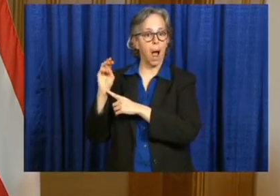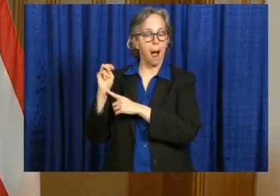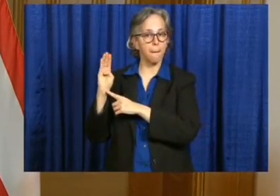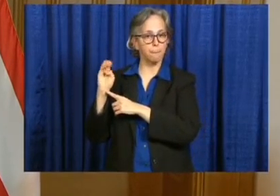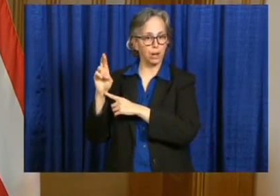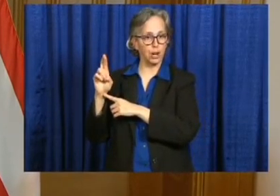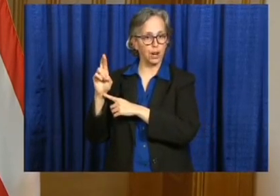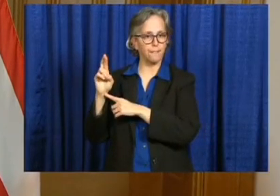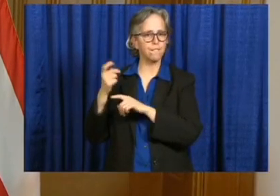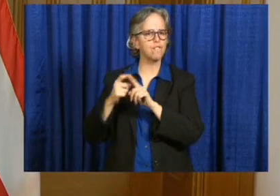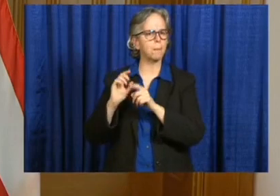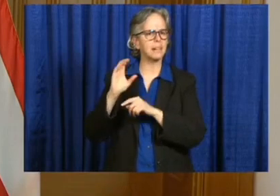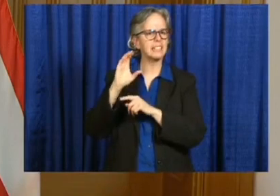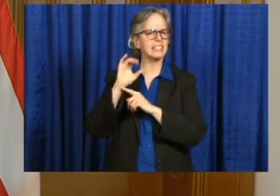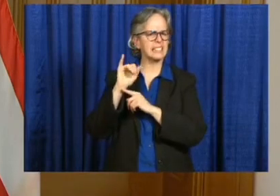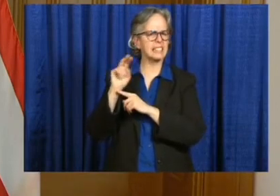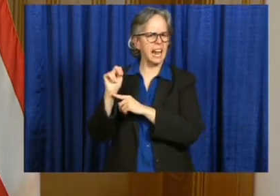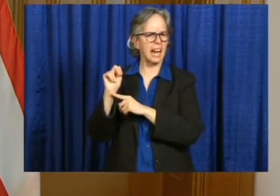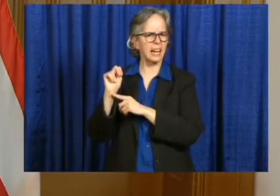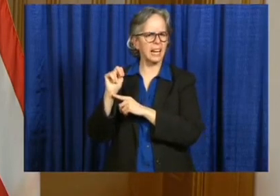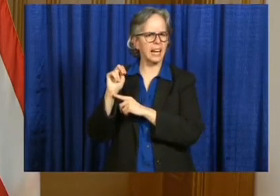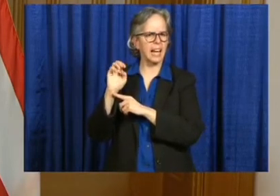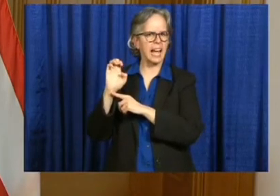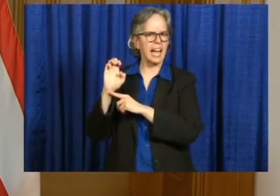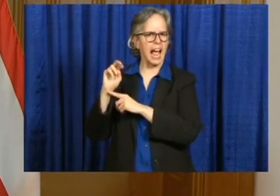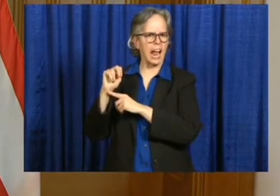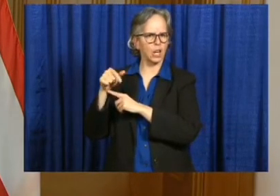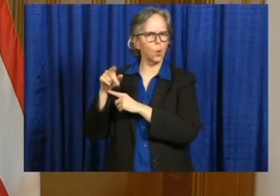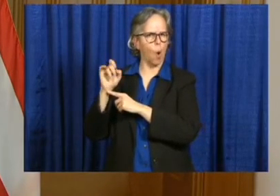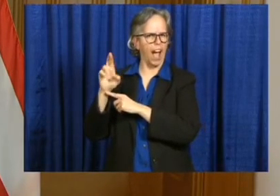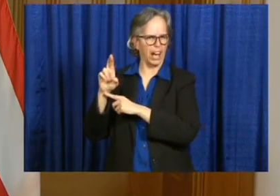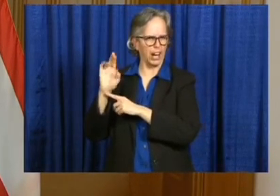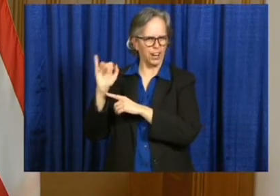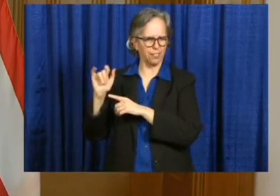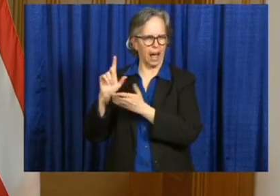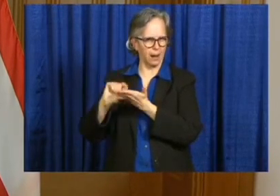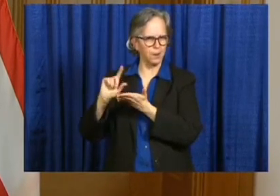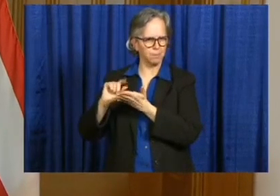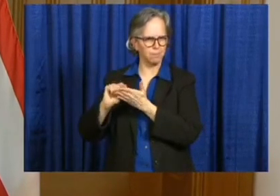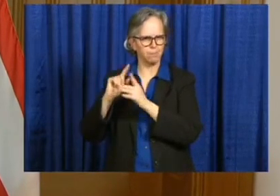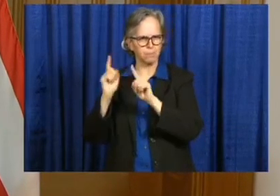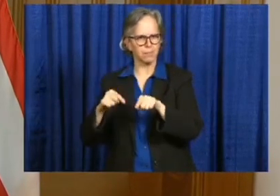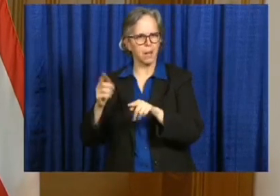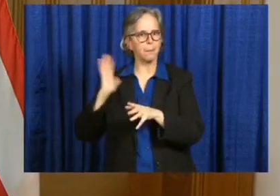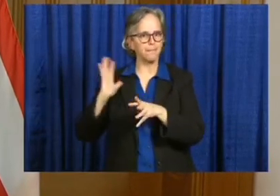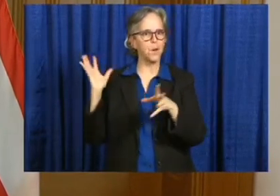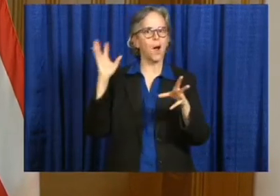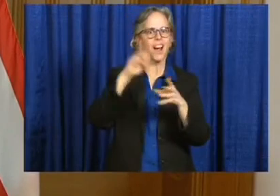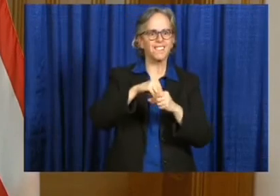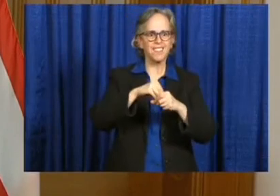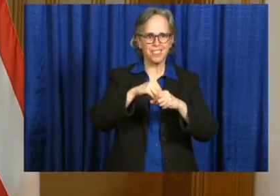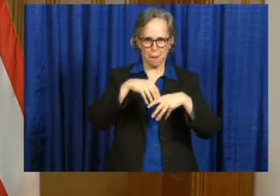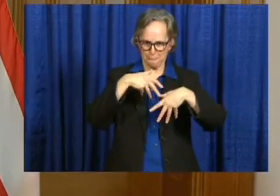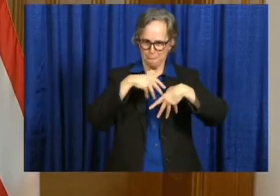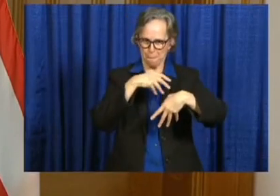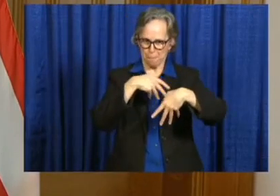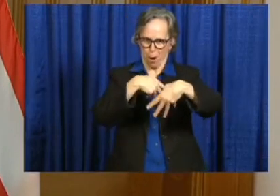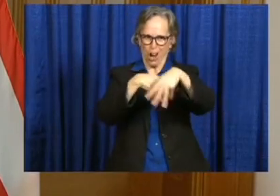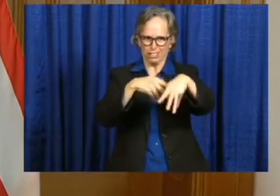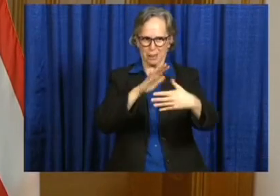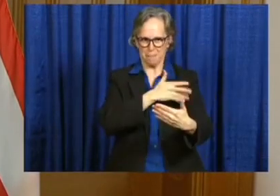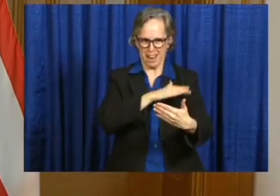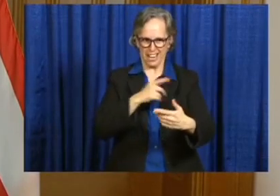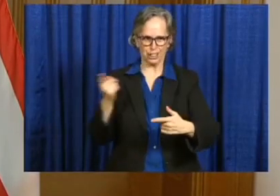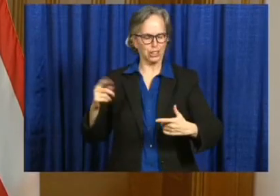I am told that at one point she was a member of the Marching 110. So I'm sure she takes a great deal of pride